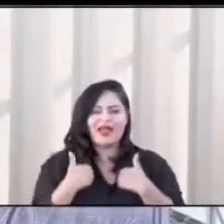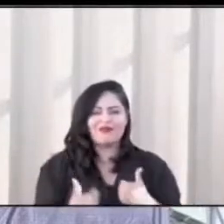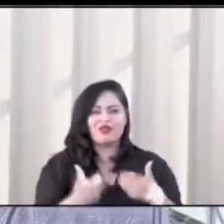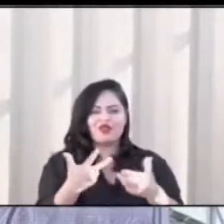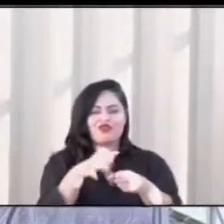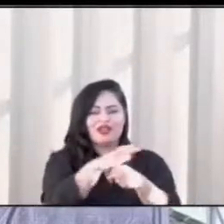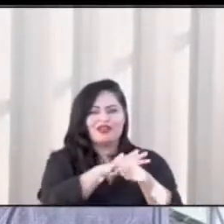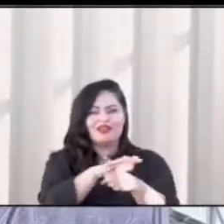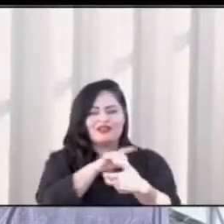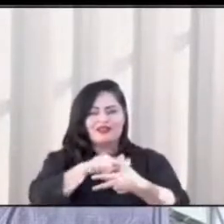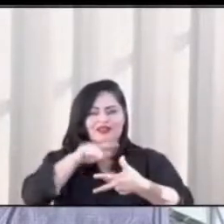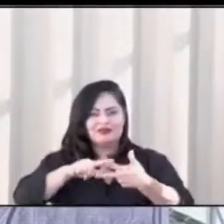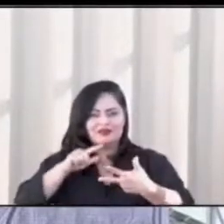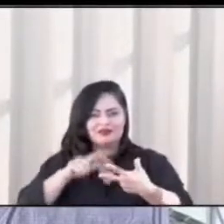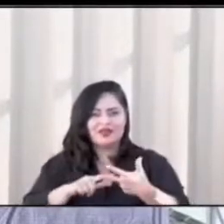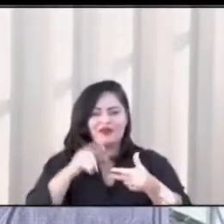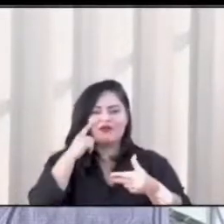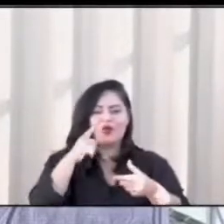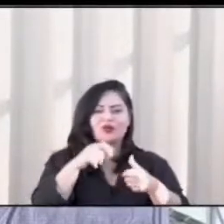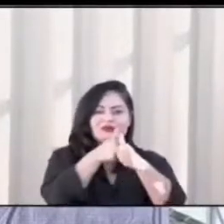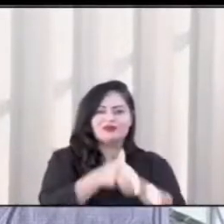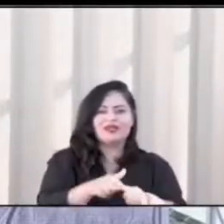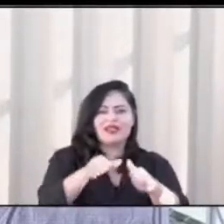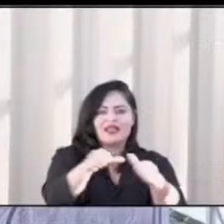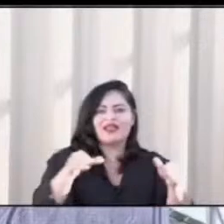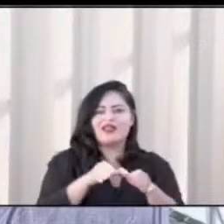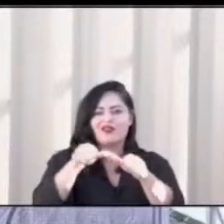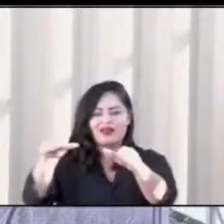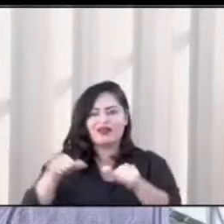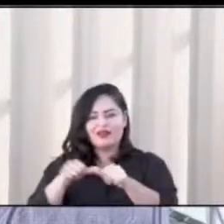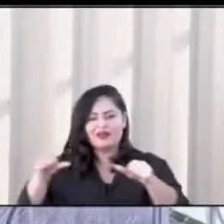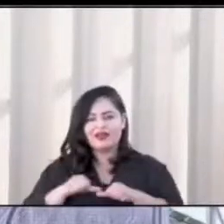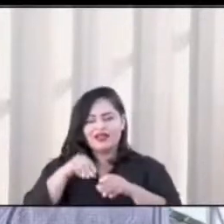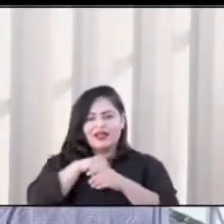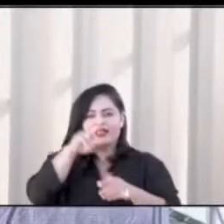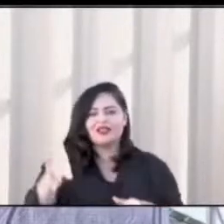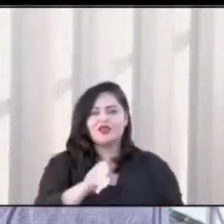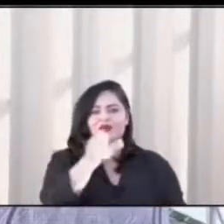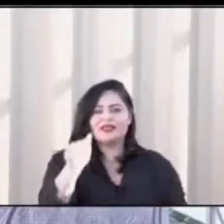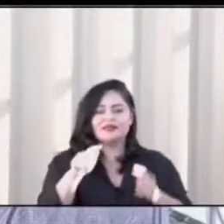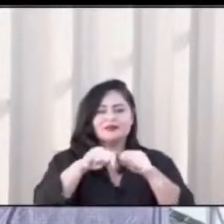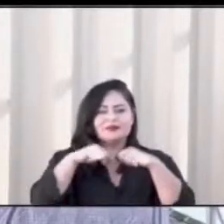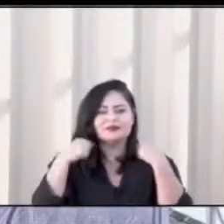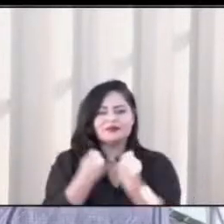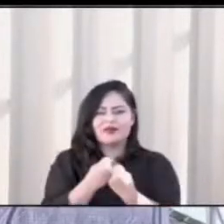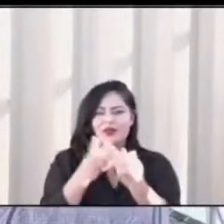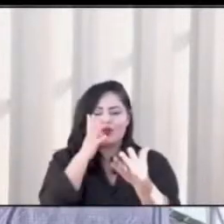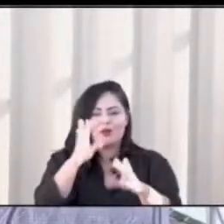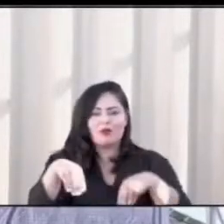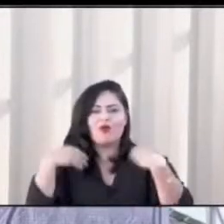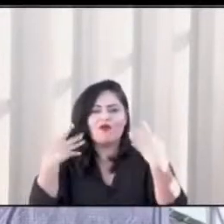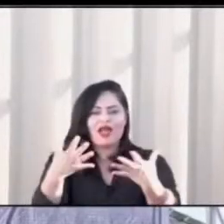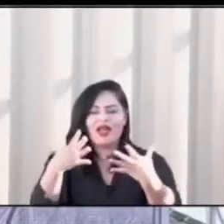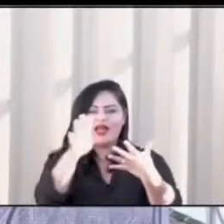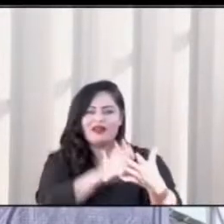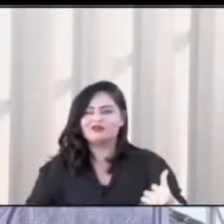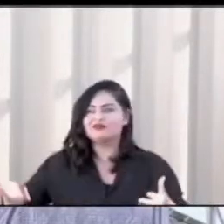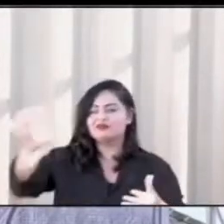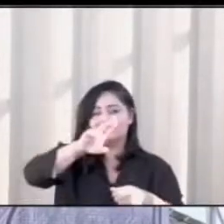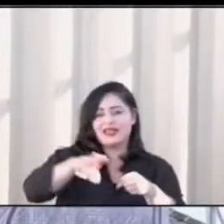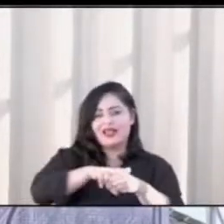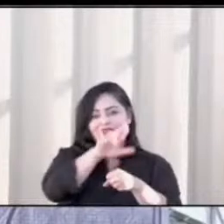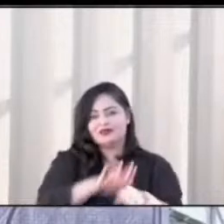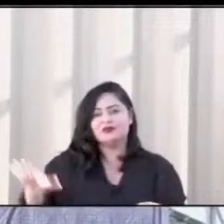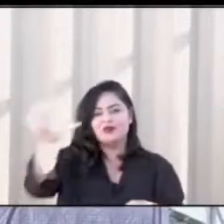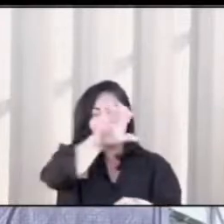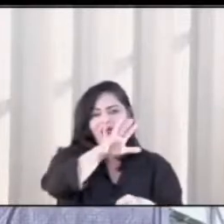components organized geographically to cover the United States. The team provides an immediate and sustained nationwide response